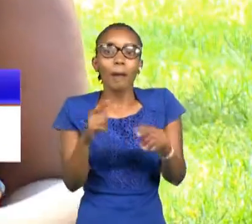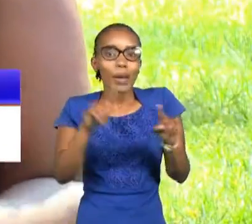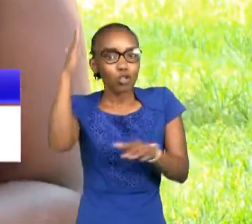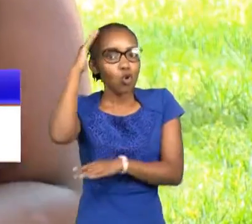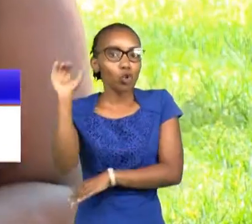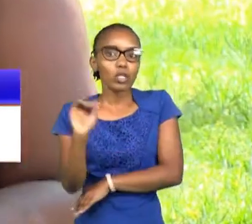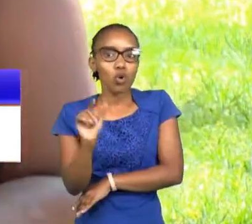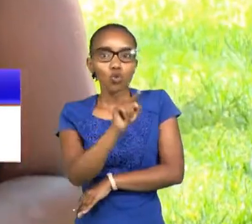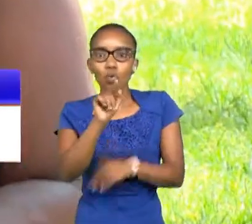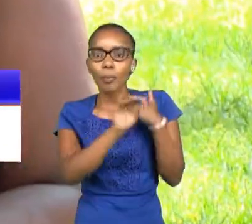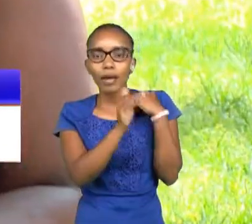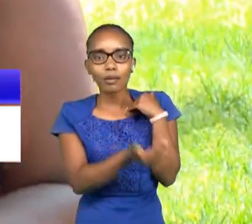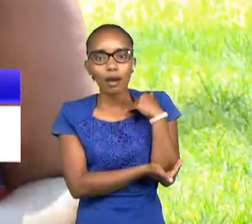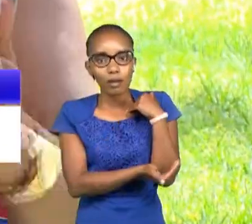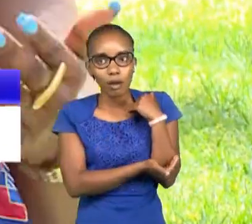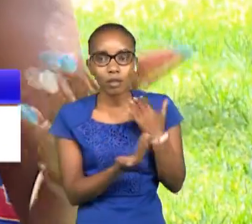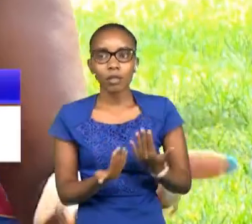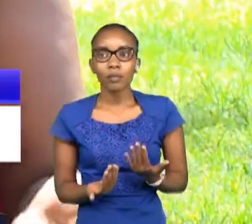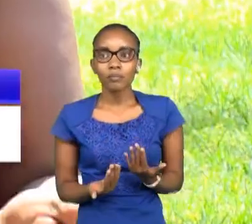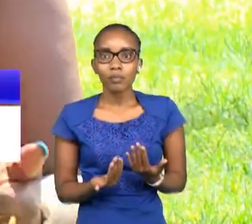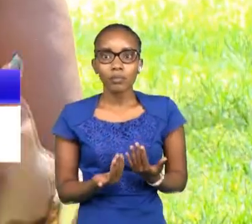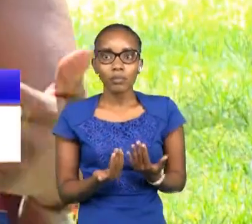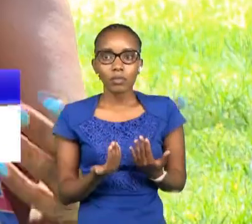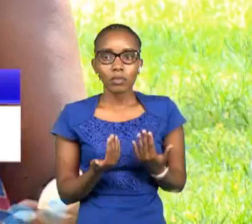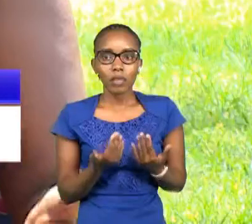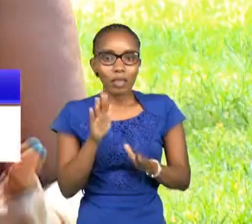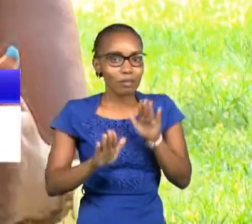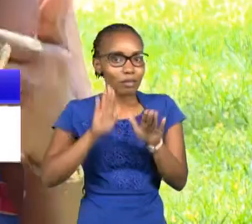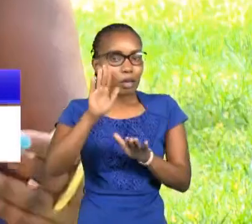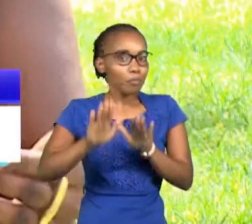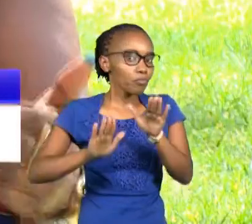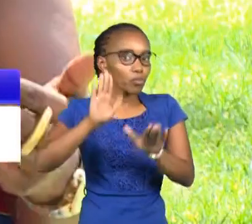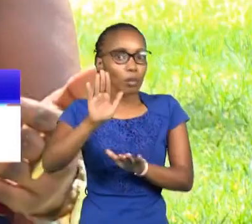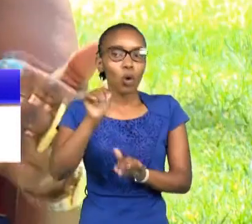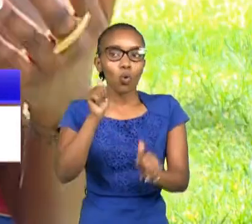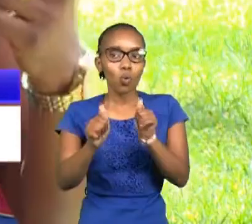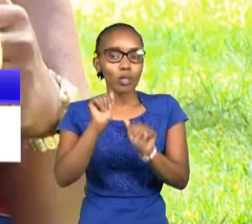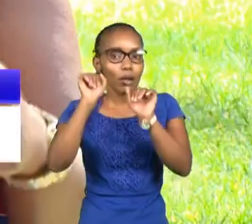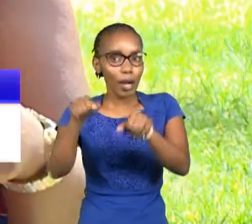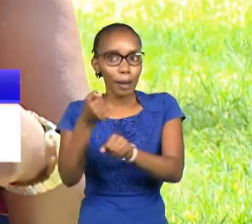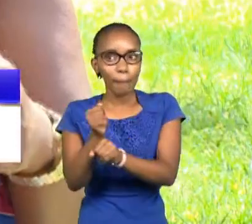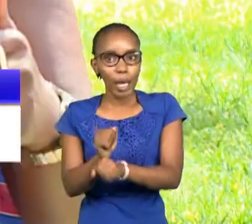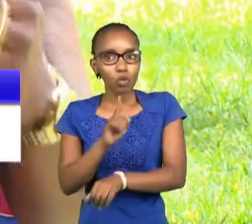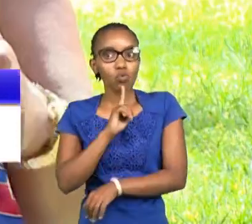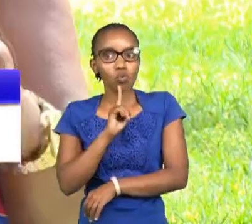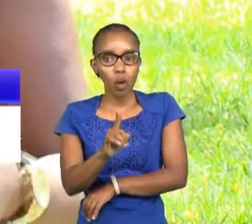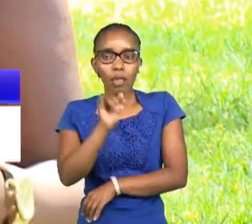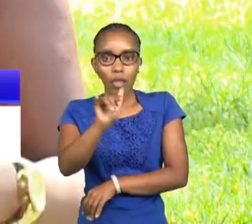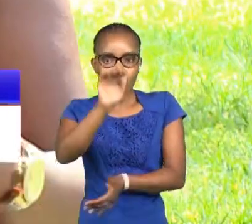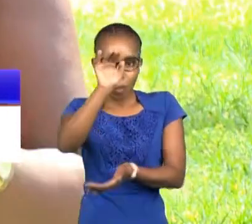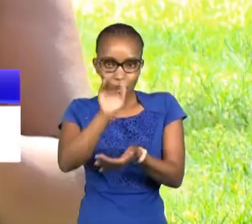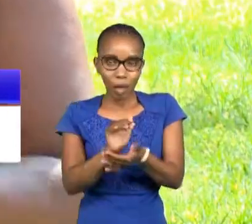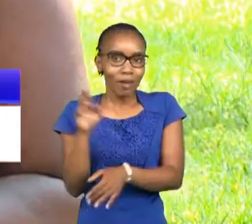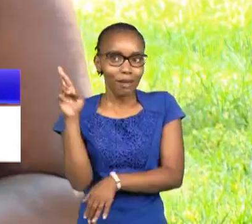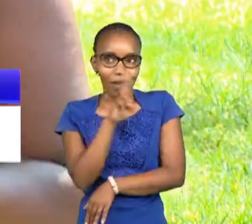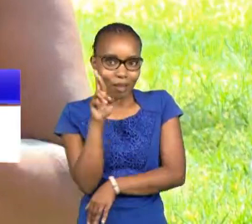that you're pregnant. So, those are some of the steps that we can take to actively ensure that you minimize the risk